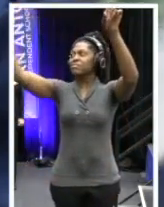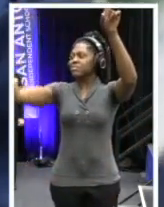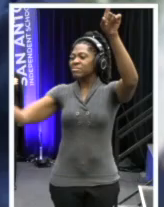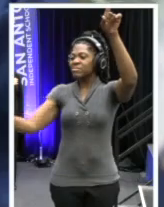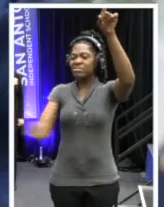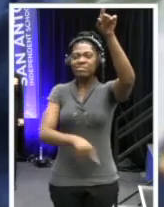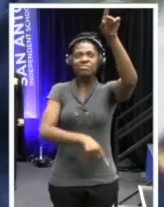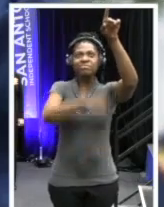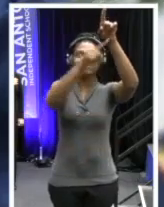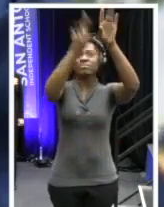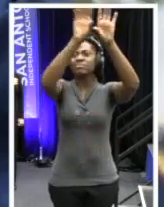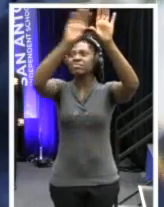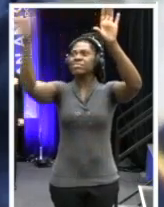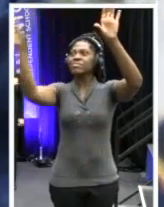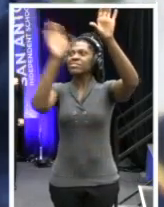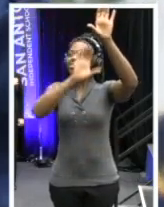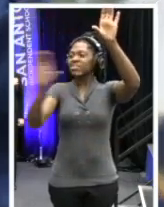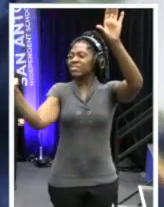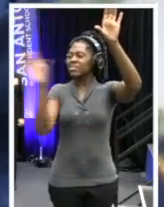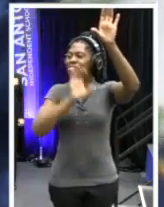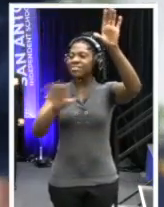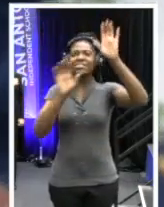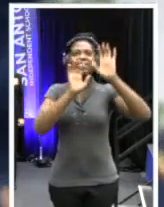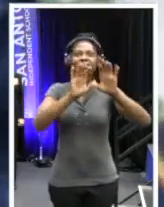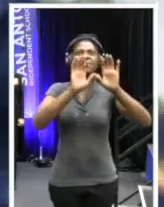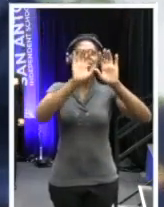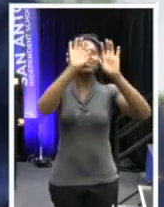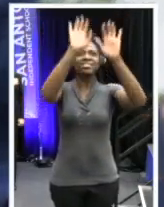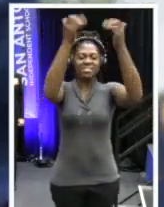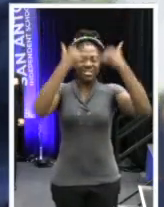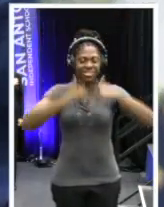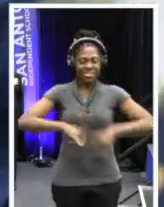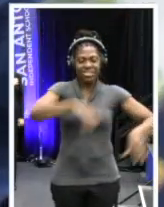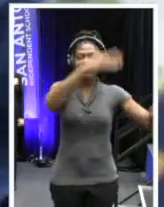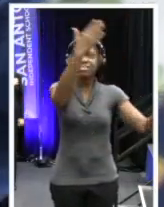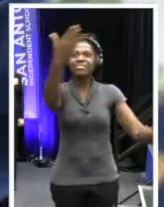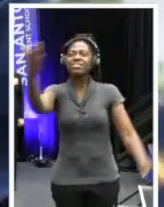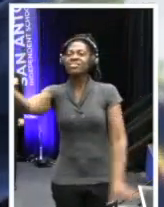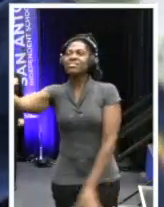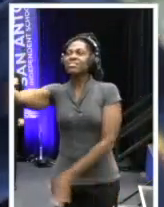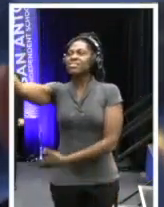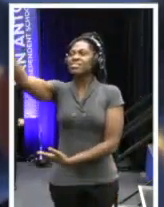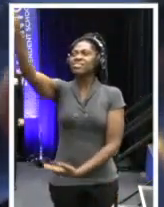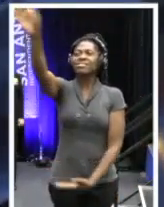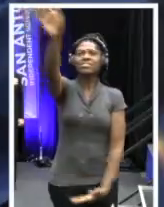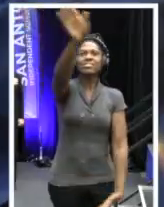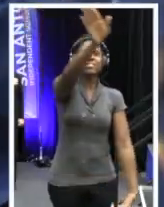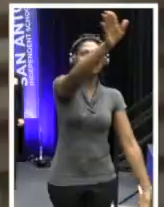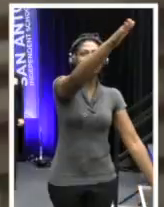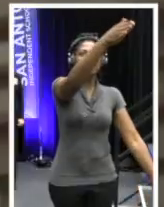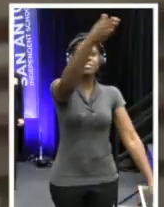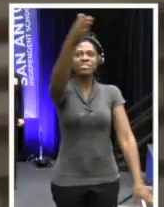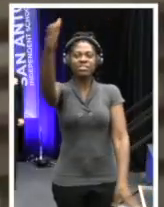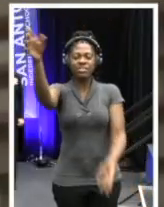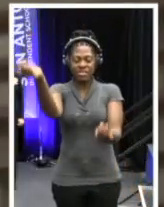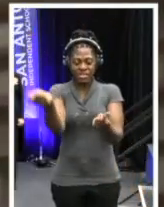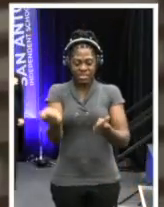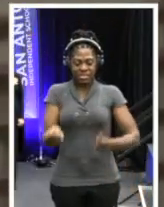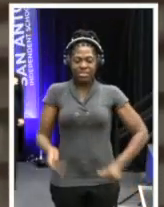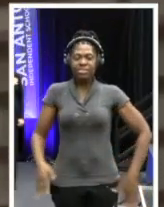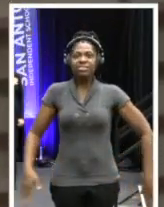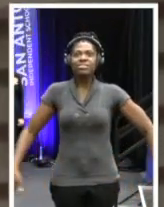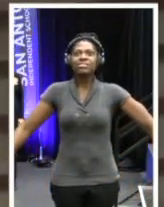that star-spangled banner yet wave for